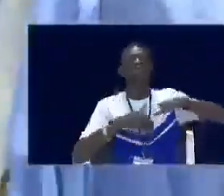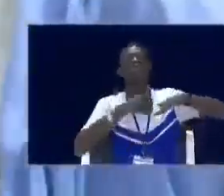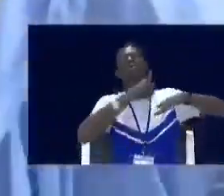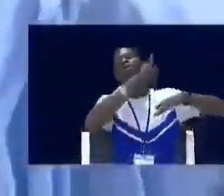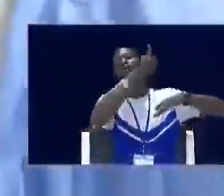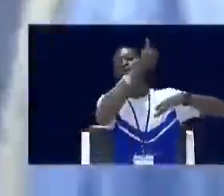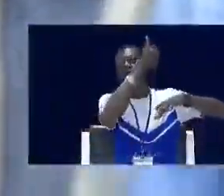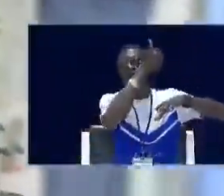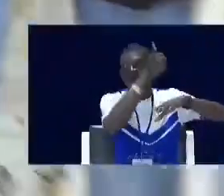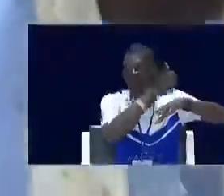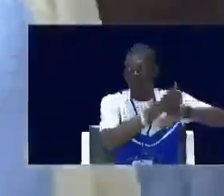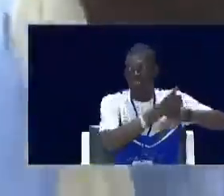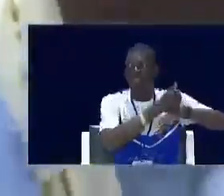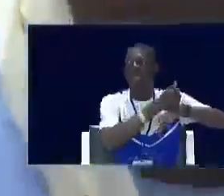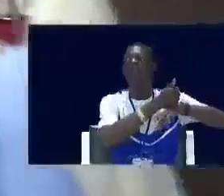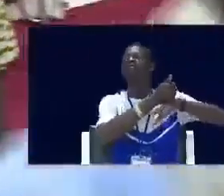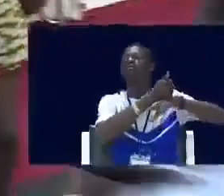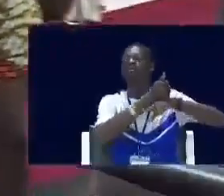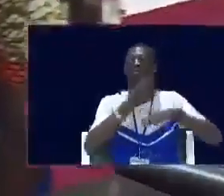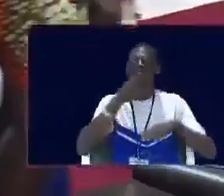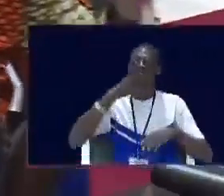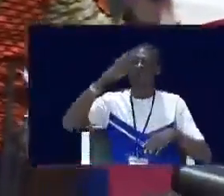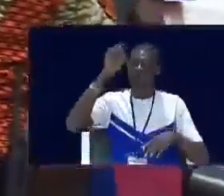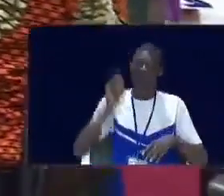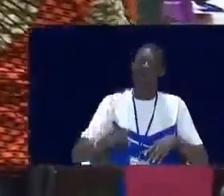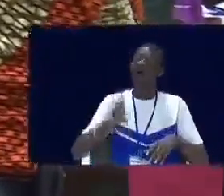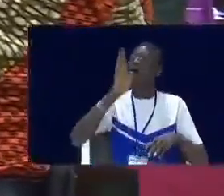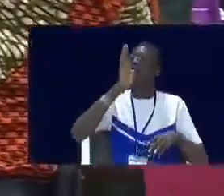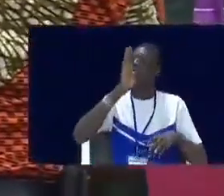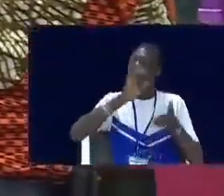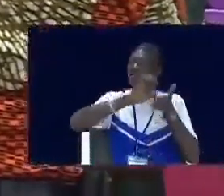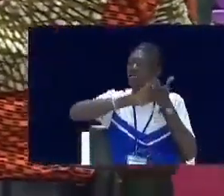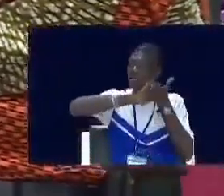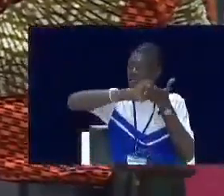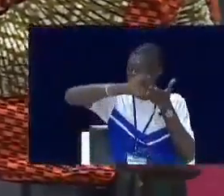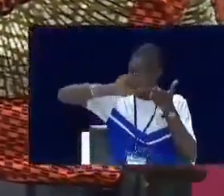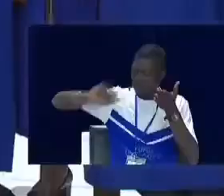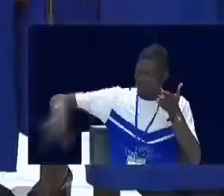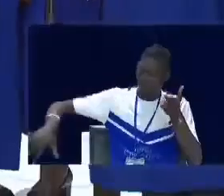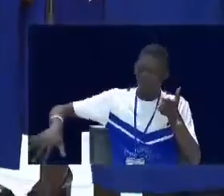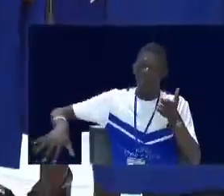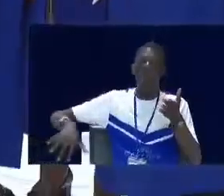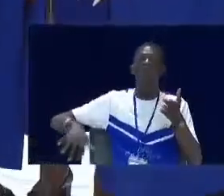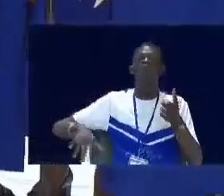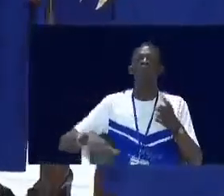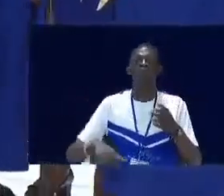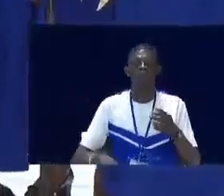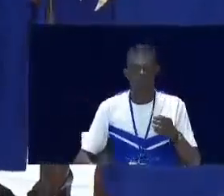this mountain must be removed.